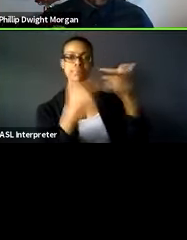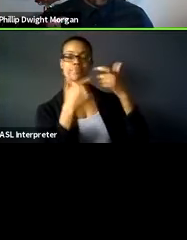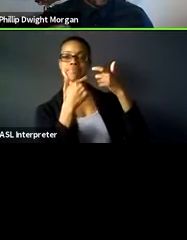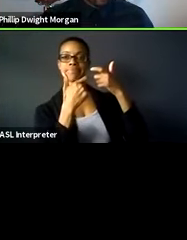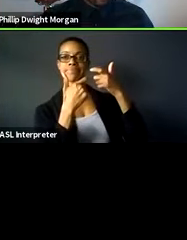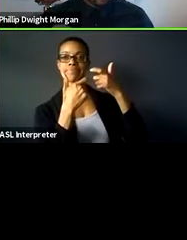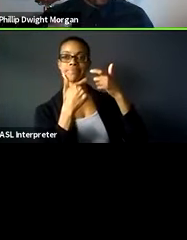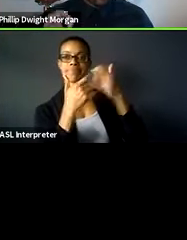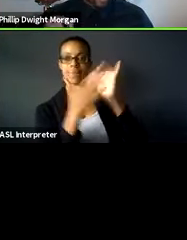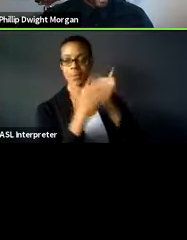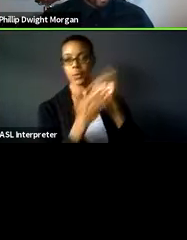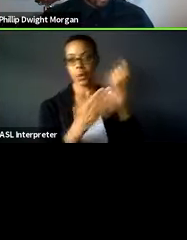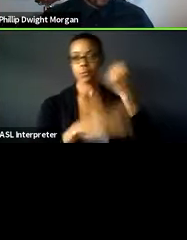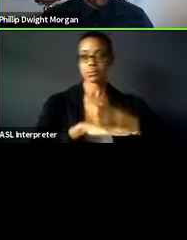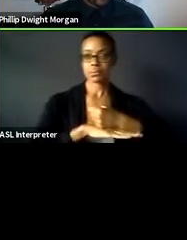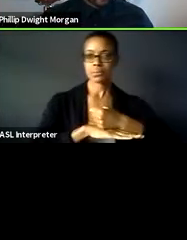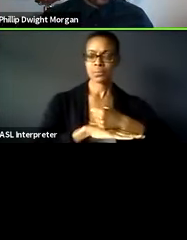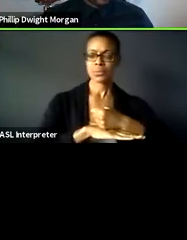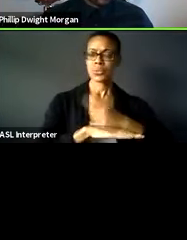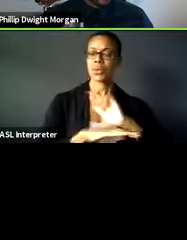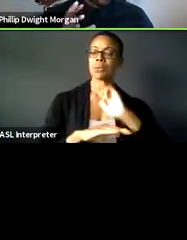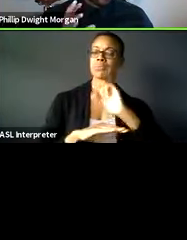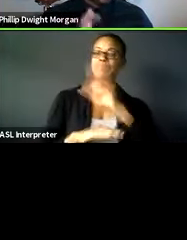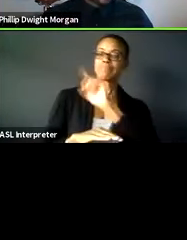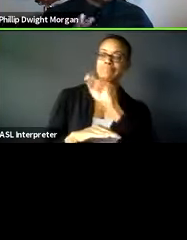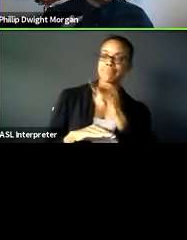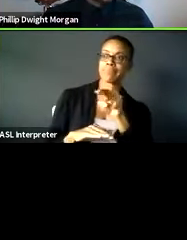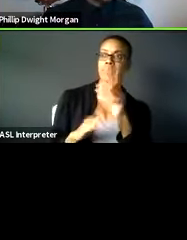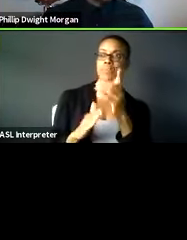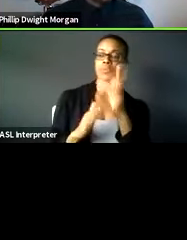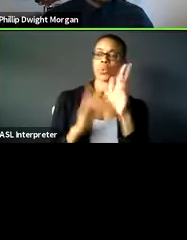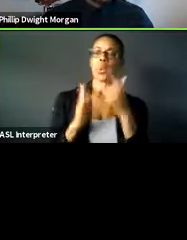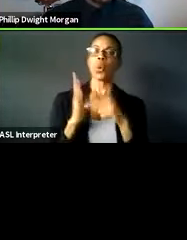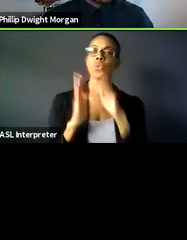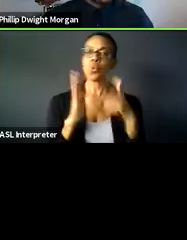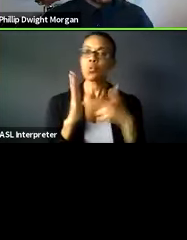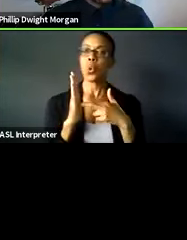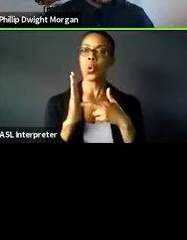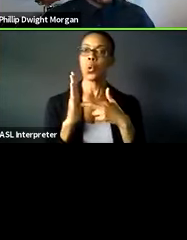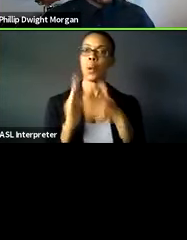thoughts about what role Black entrepreneurship can play in Black liberation?